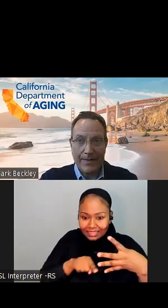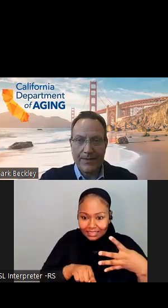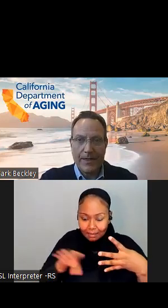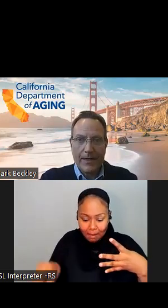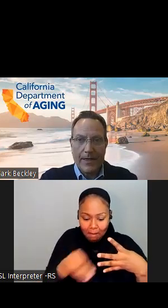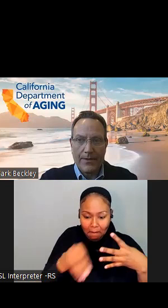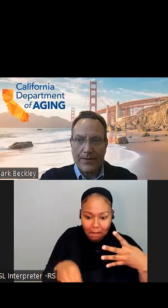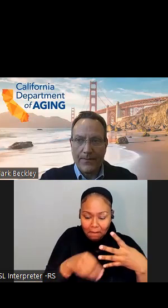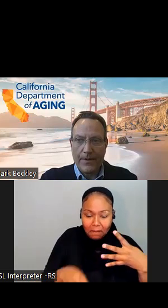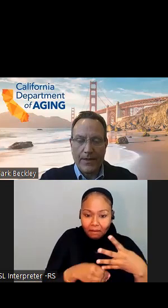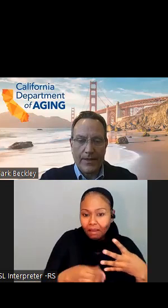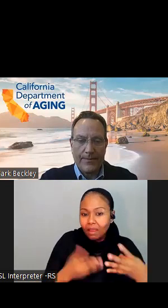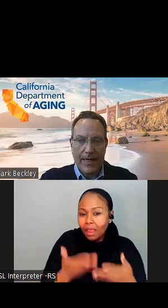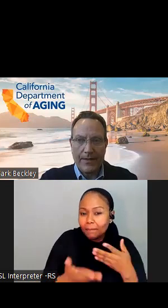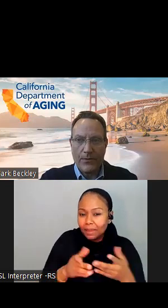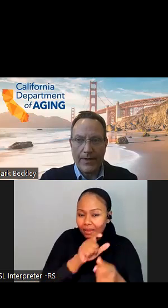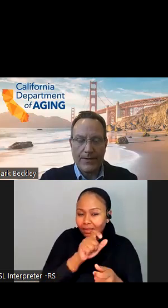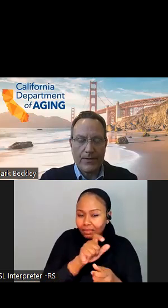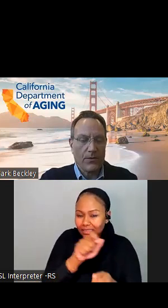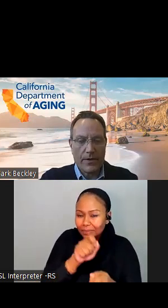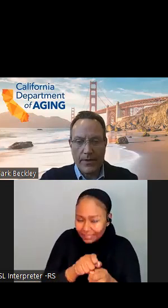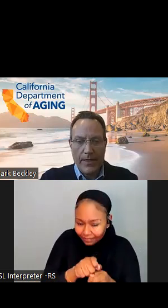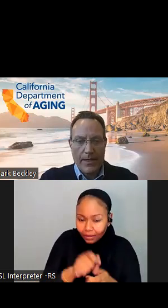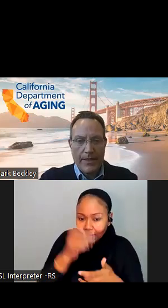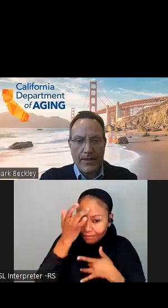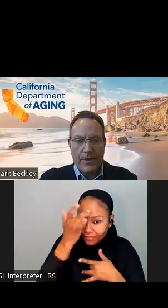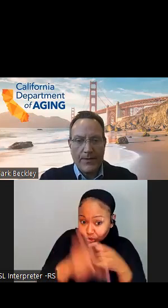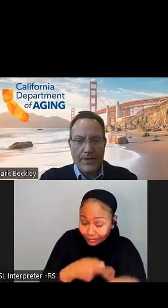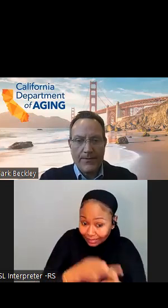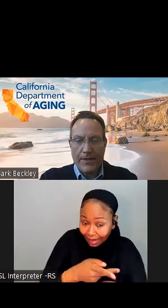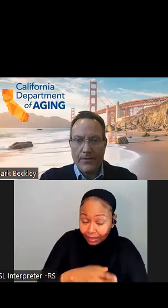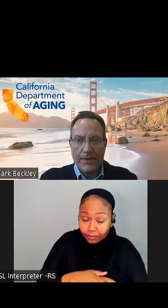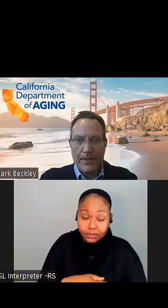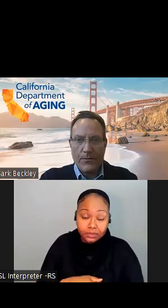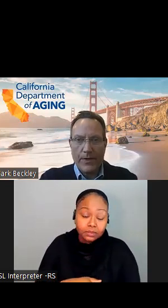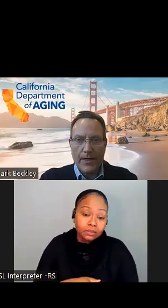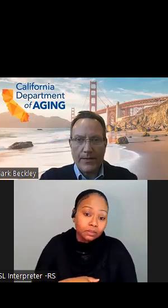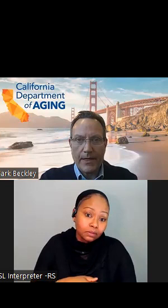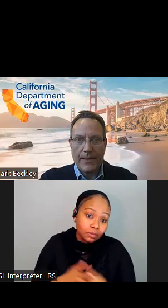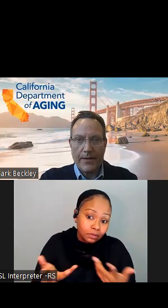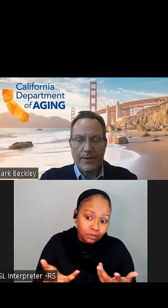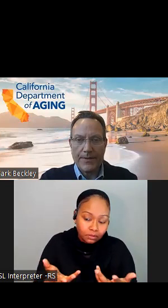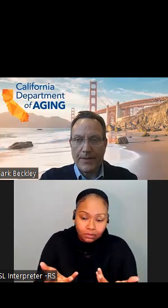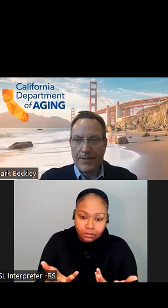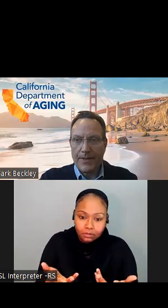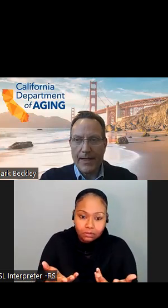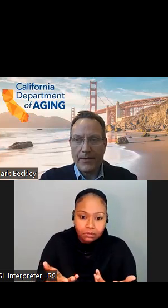infection types under the different categories. Or, if you see fit, we're not tied down to the